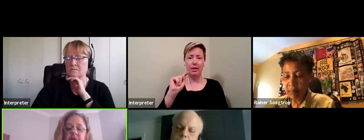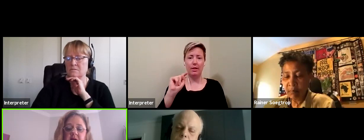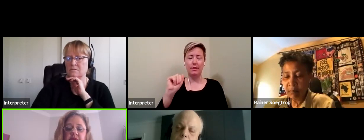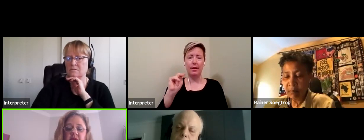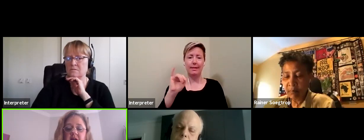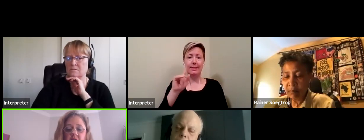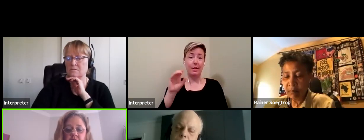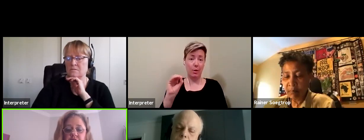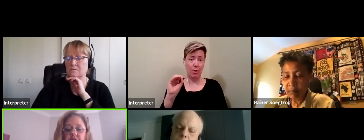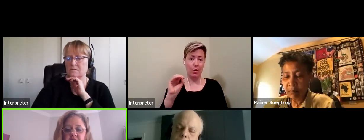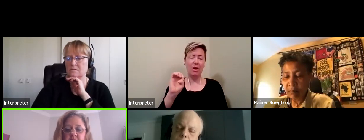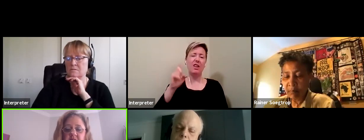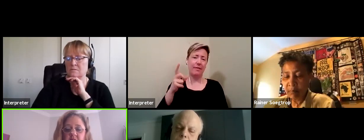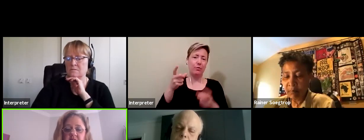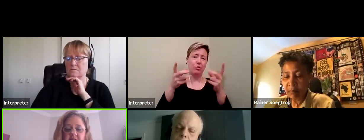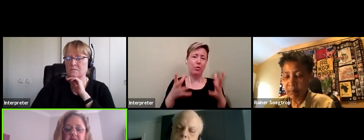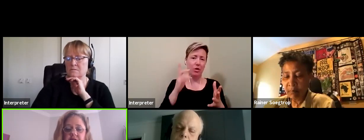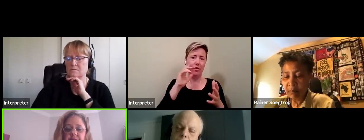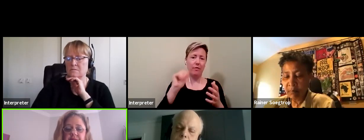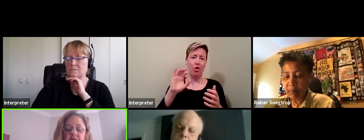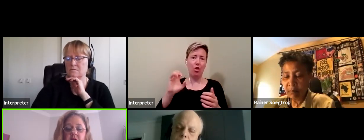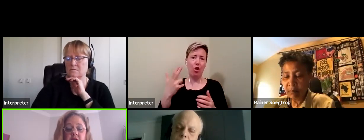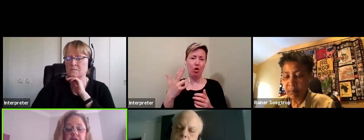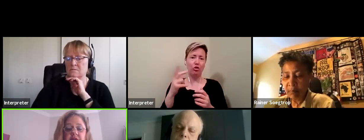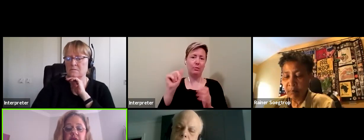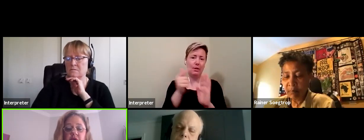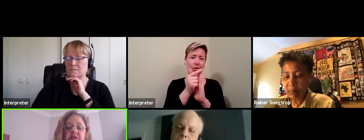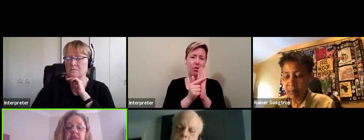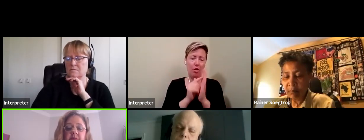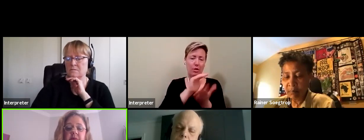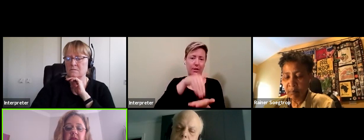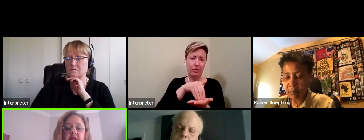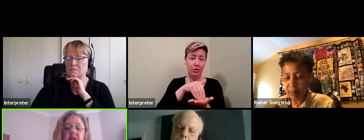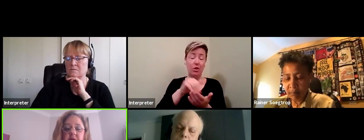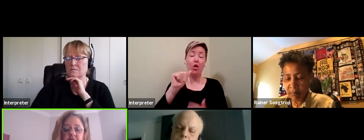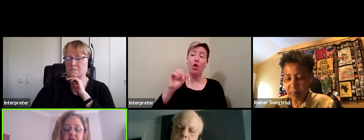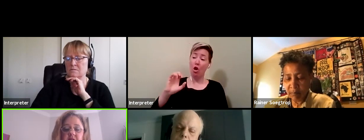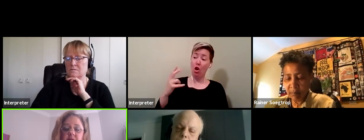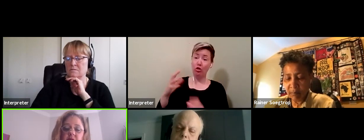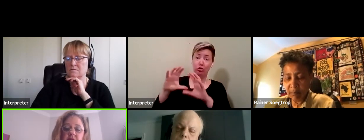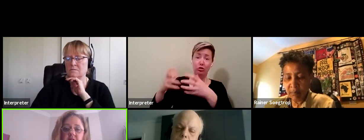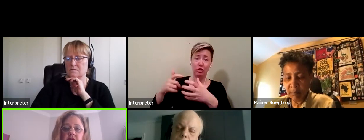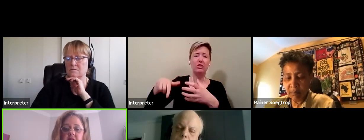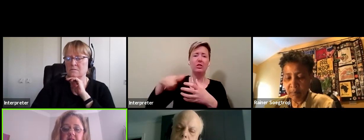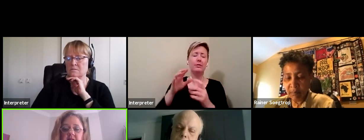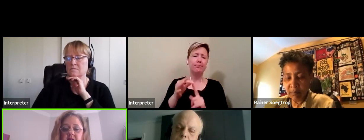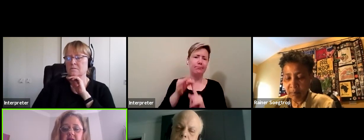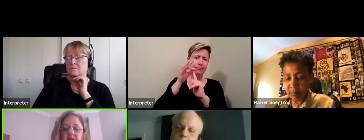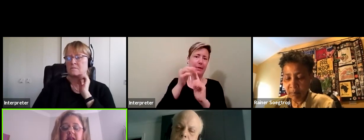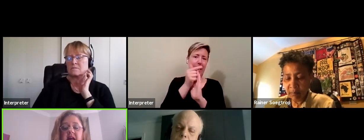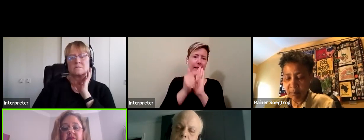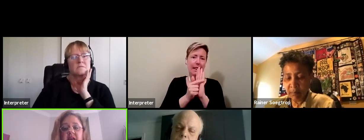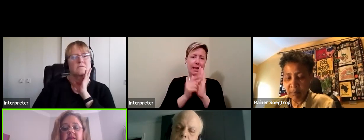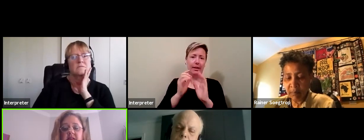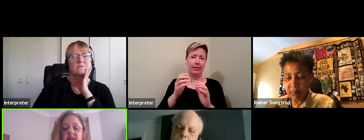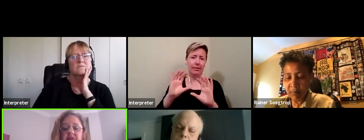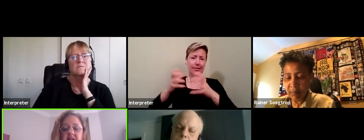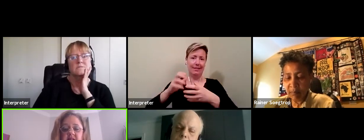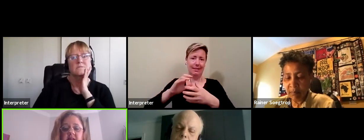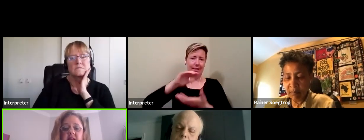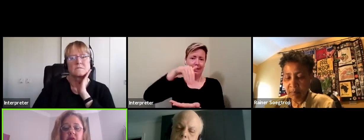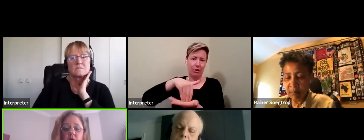Executive Director at Arch Disability Law Center. Arch is a cross-disability specialty community legal clinic that advocates